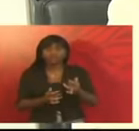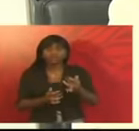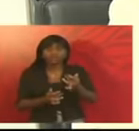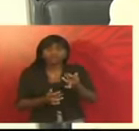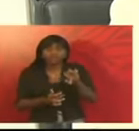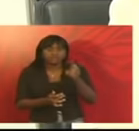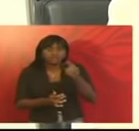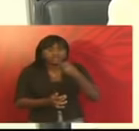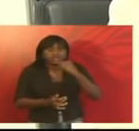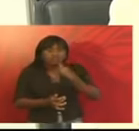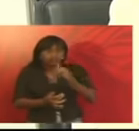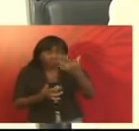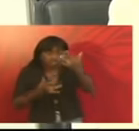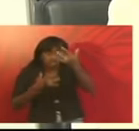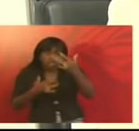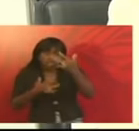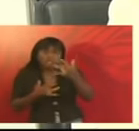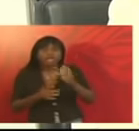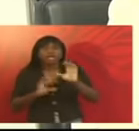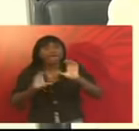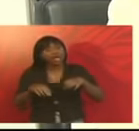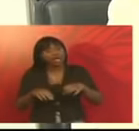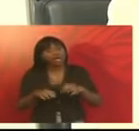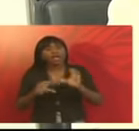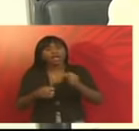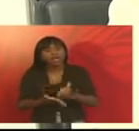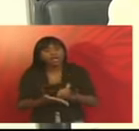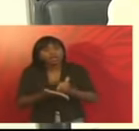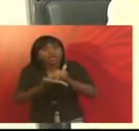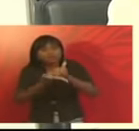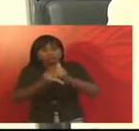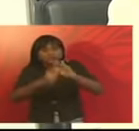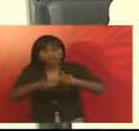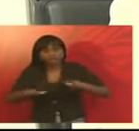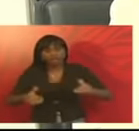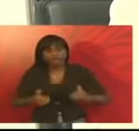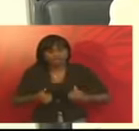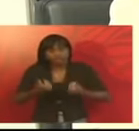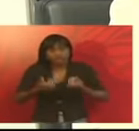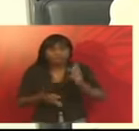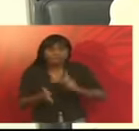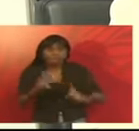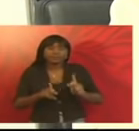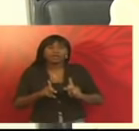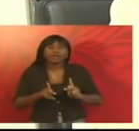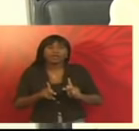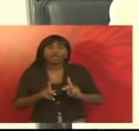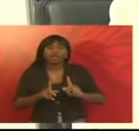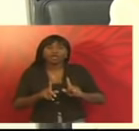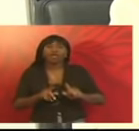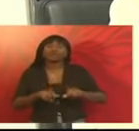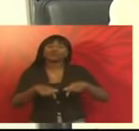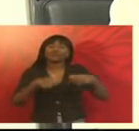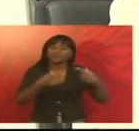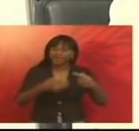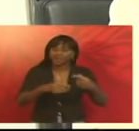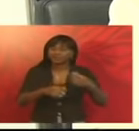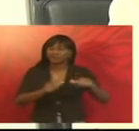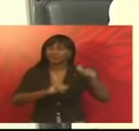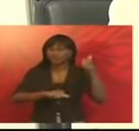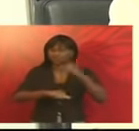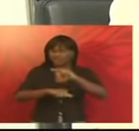unwell, and can, more importantly, help the children and the young people get back to the quality of life that they're